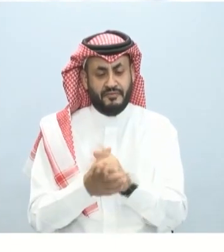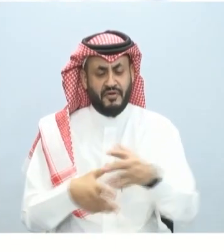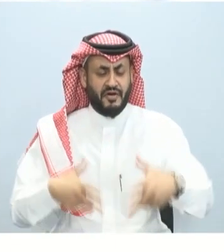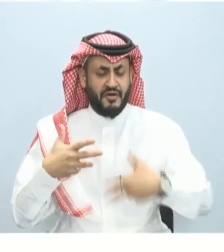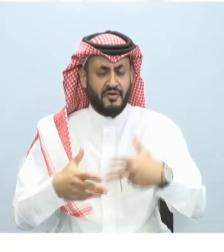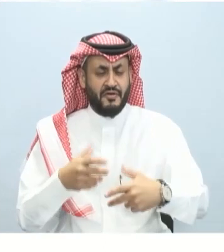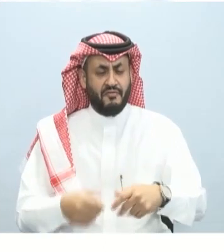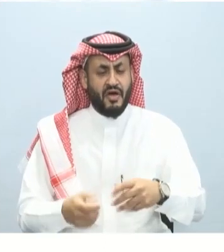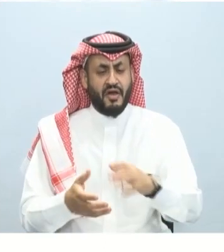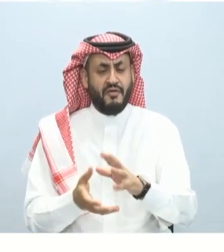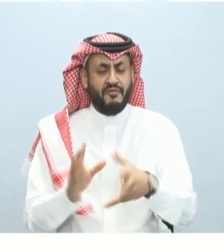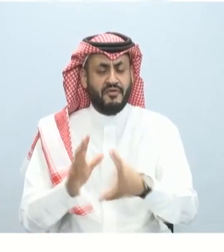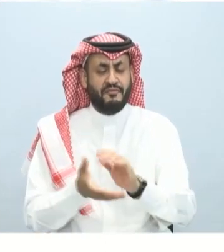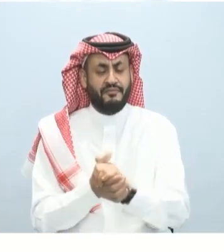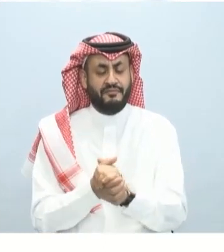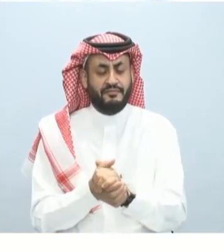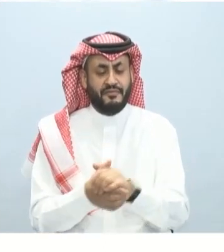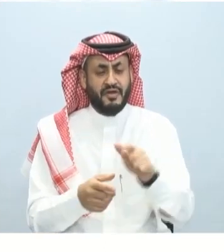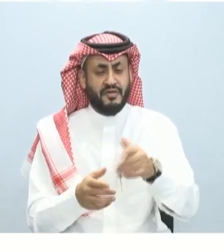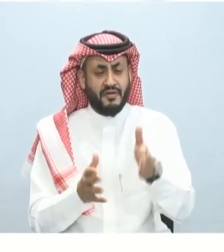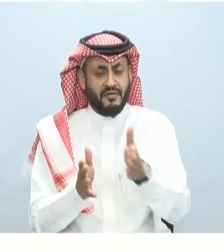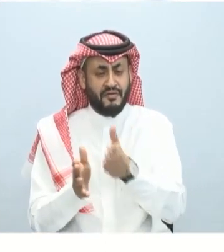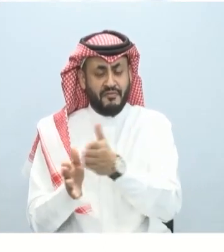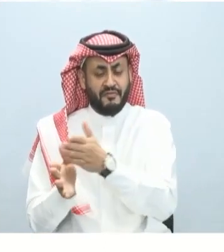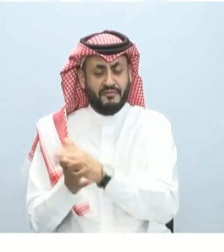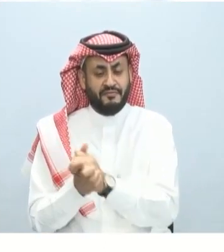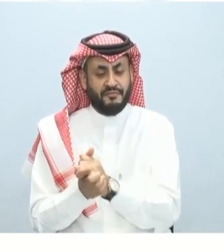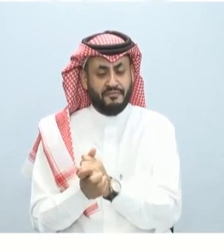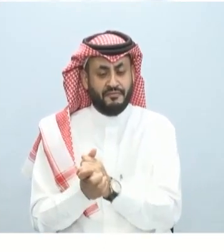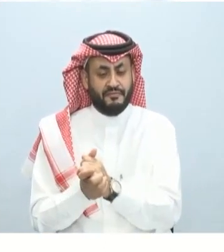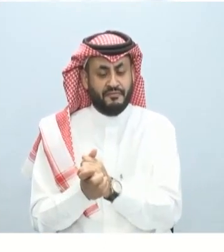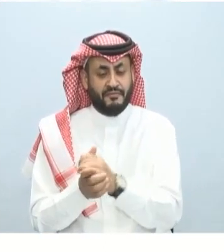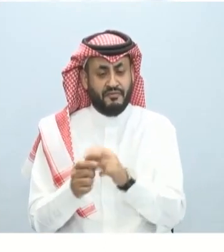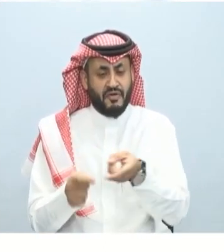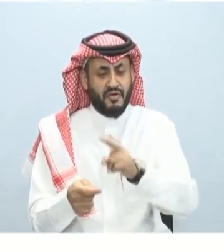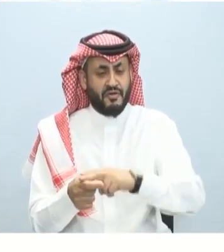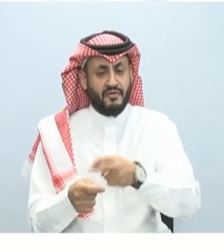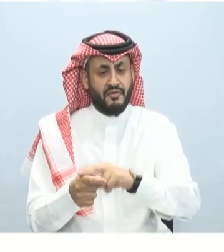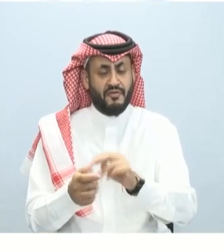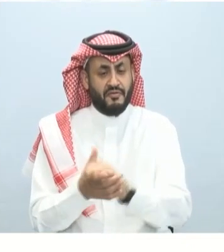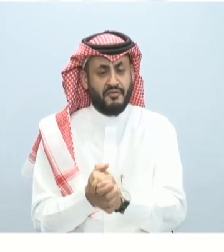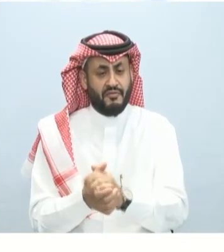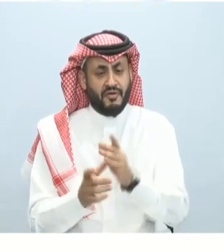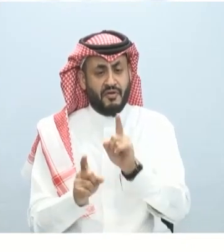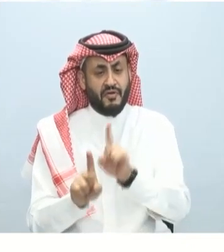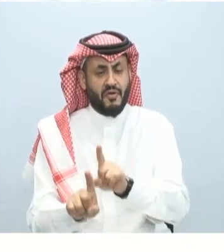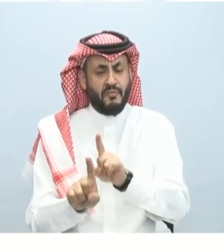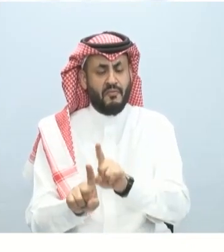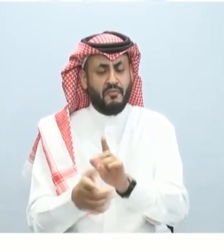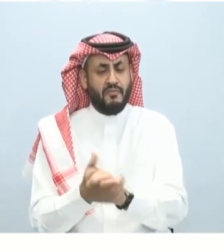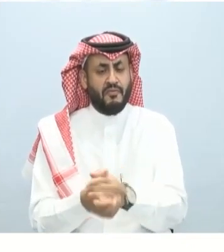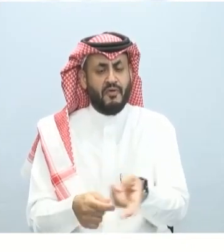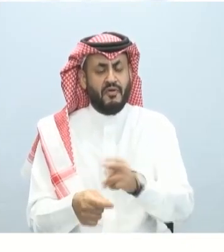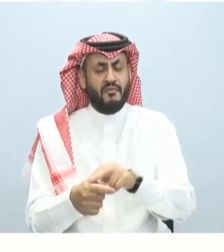and physically. In these kinds of films, there is usually a role model who helps teach the